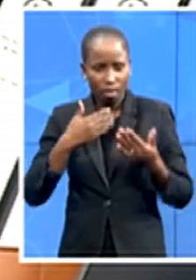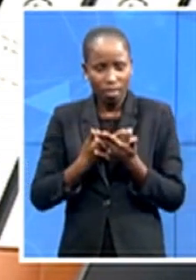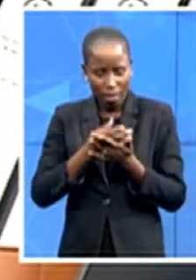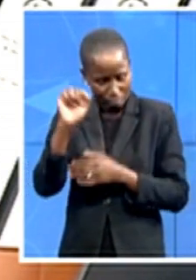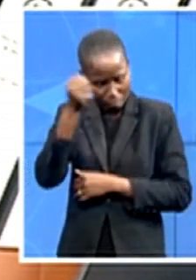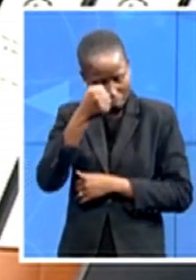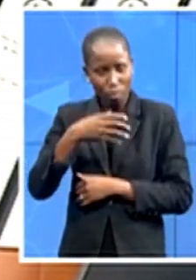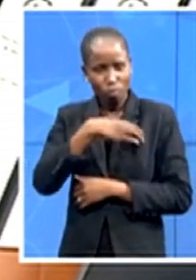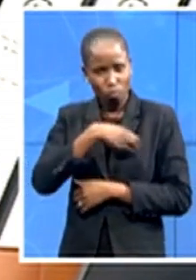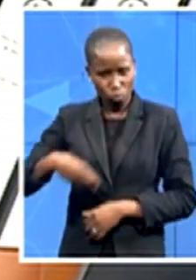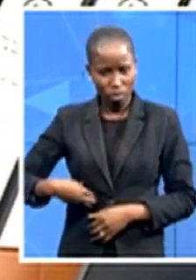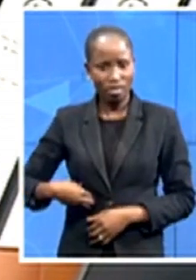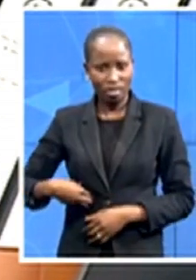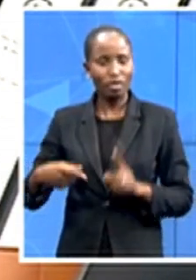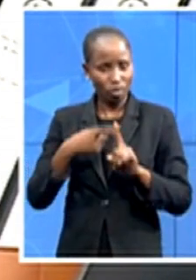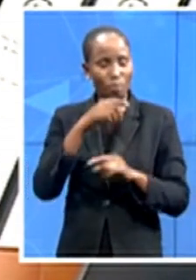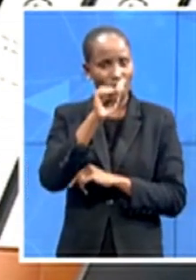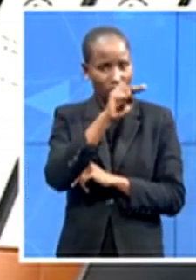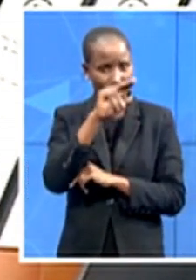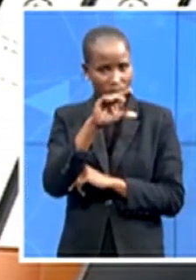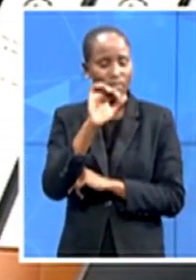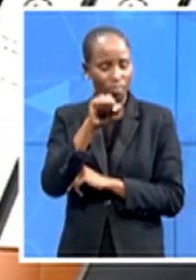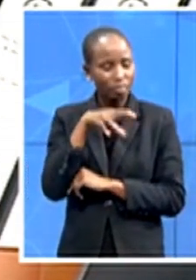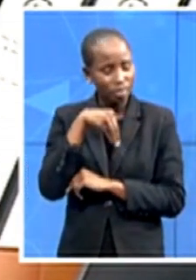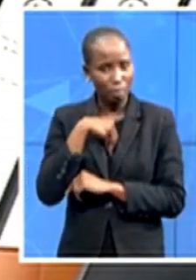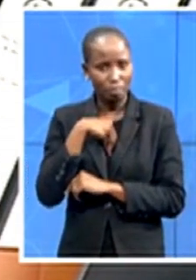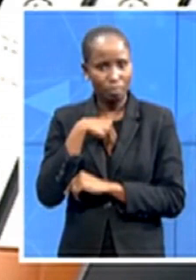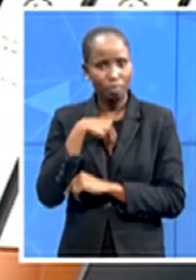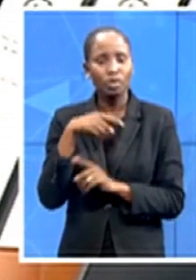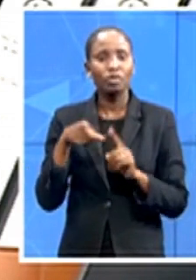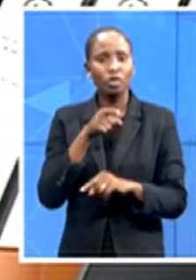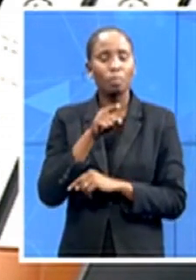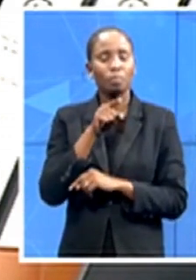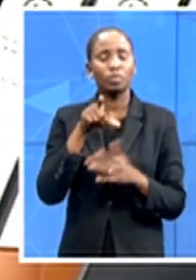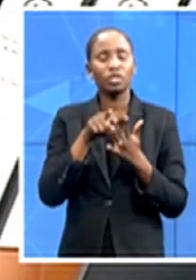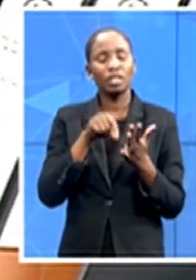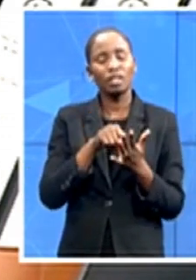Congress at its 54th National Conference in December 2017.